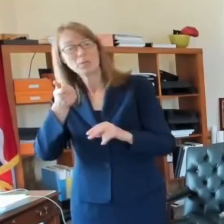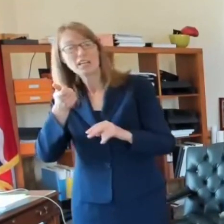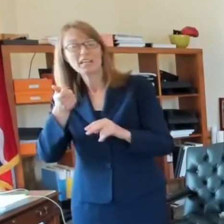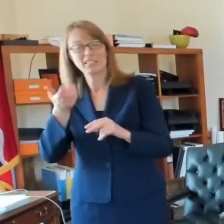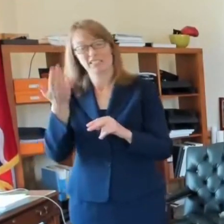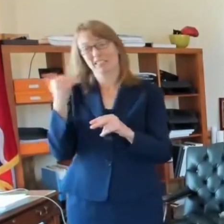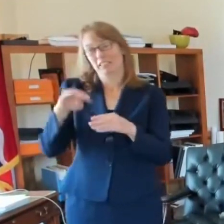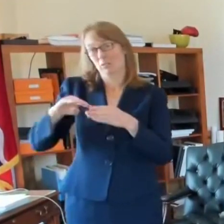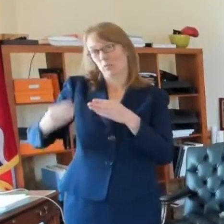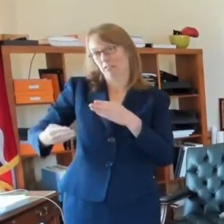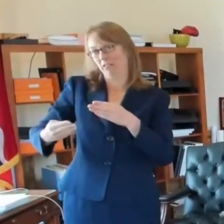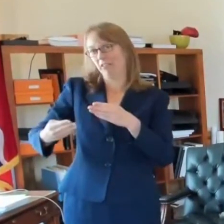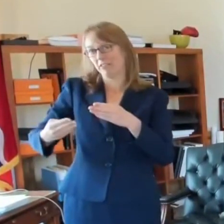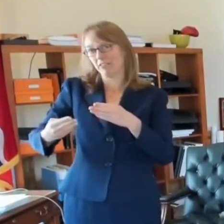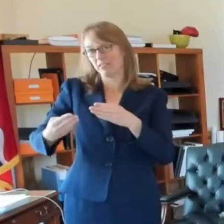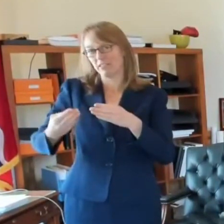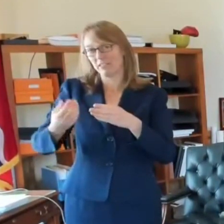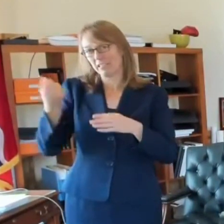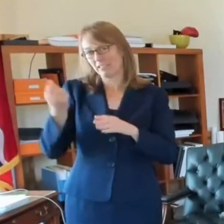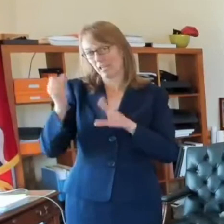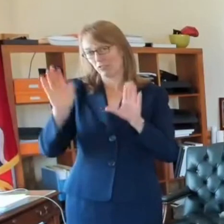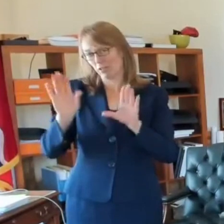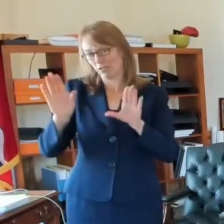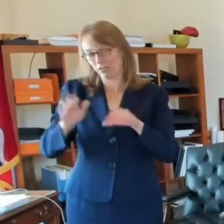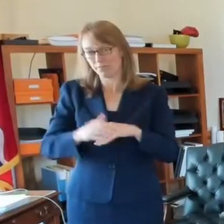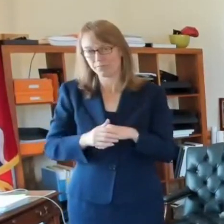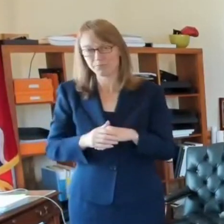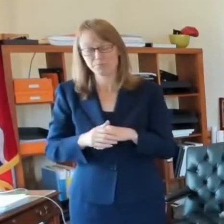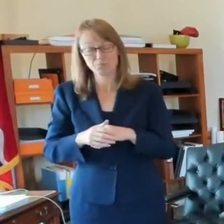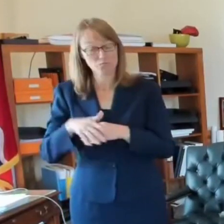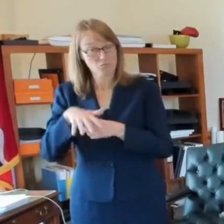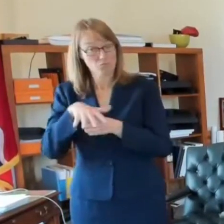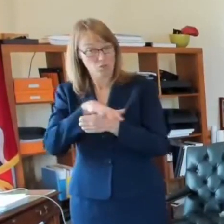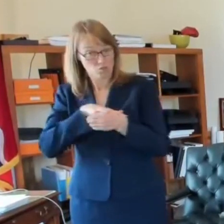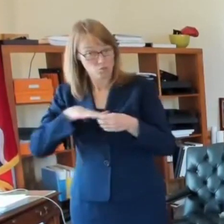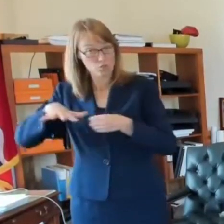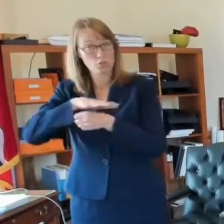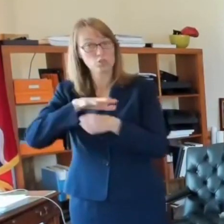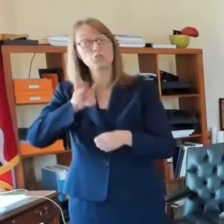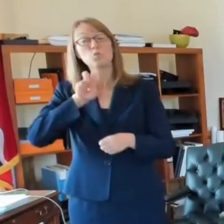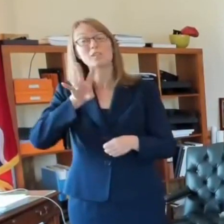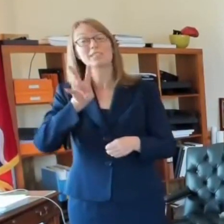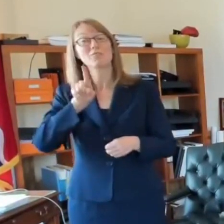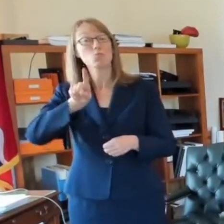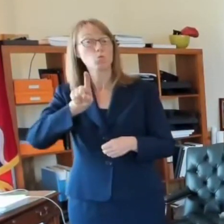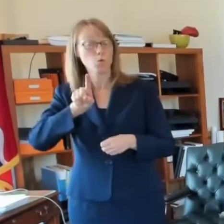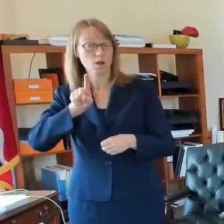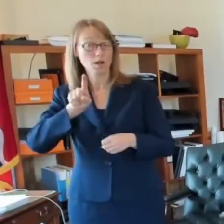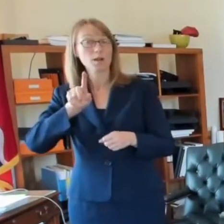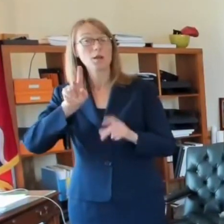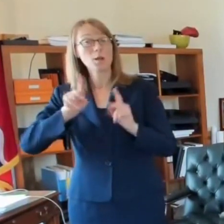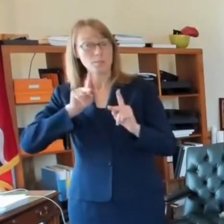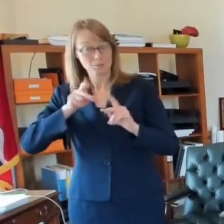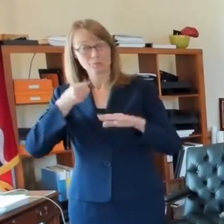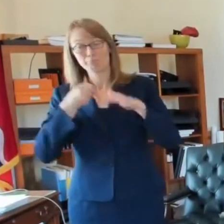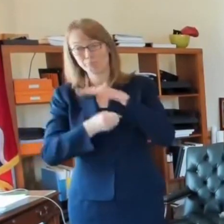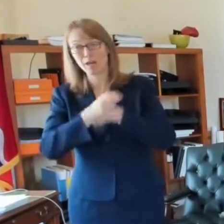the weekend. In the region, there are 271 people in the hospital COVID